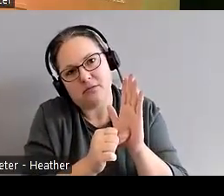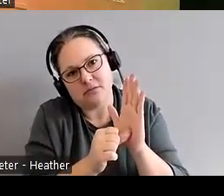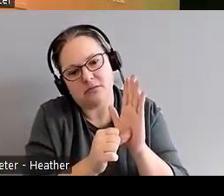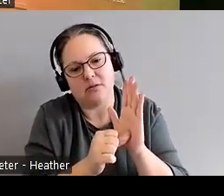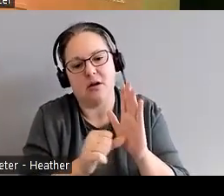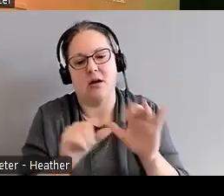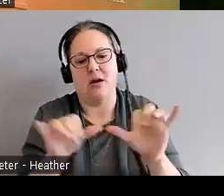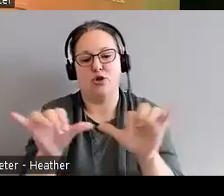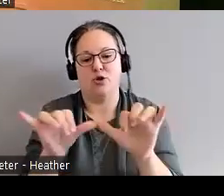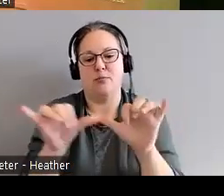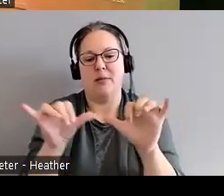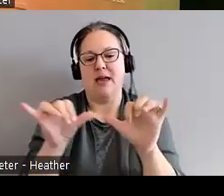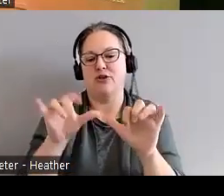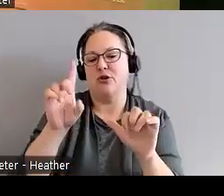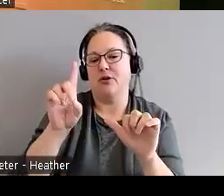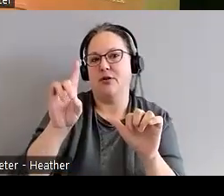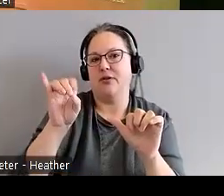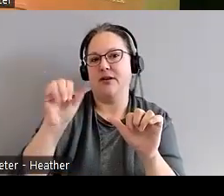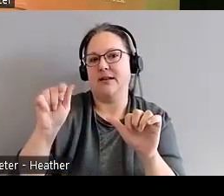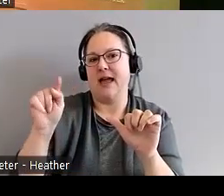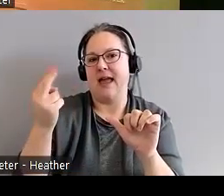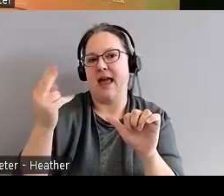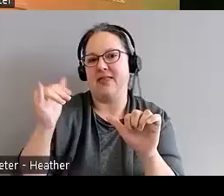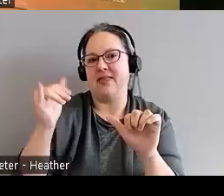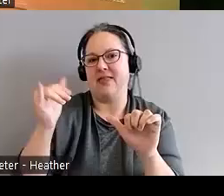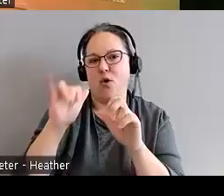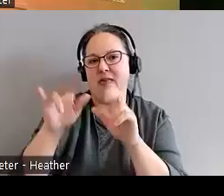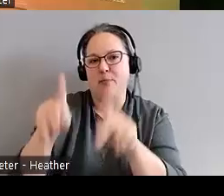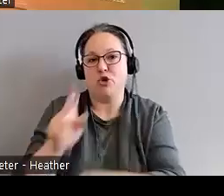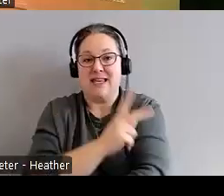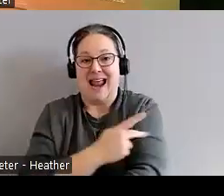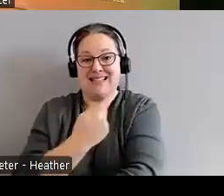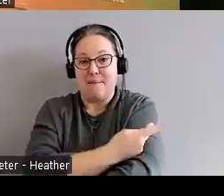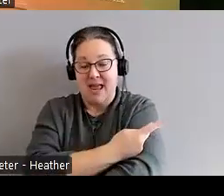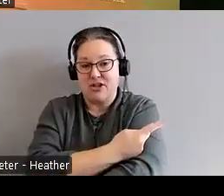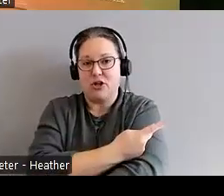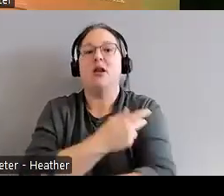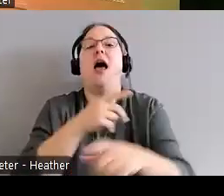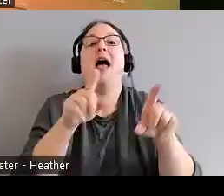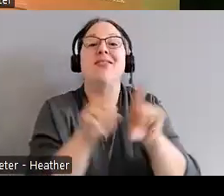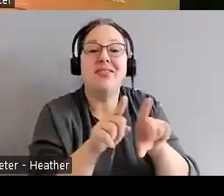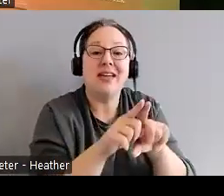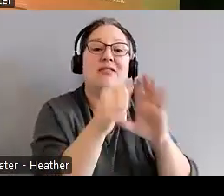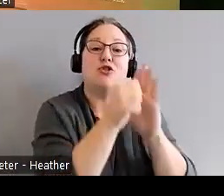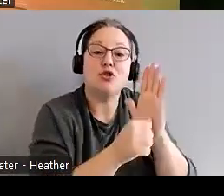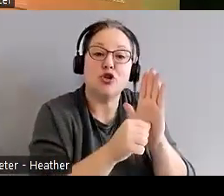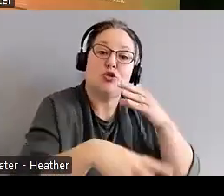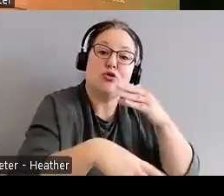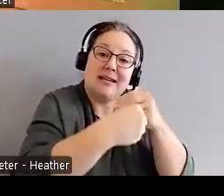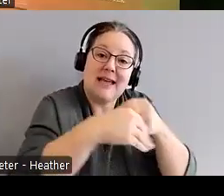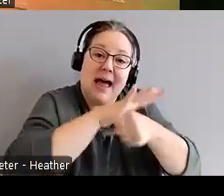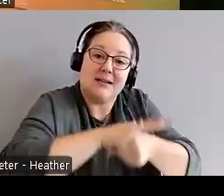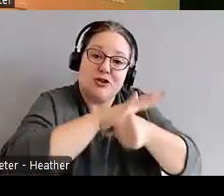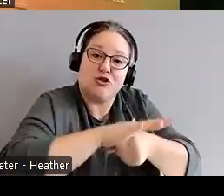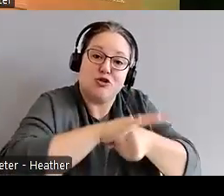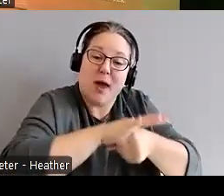person as they are as a patient, and then there is surgery as a stress, and then you can